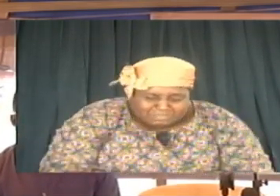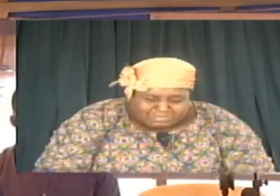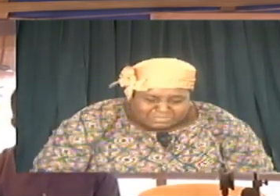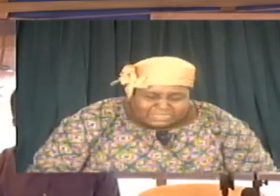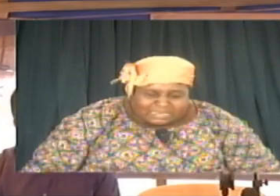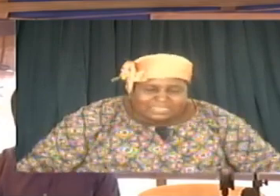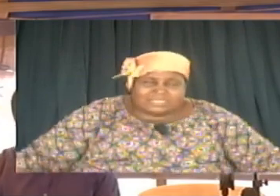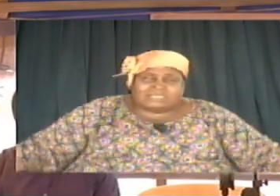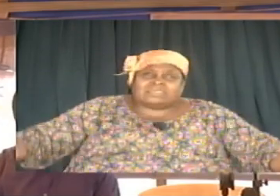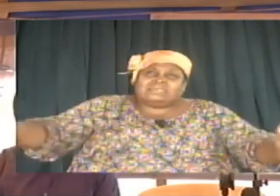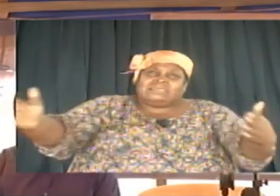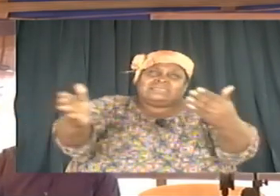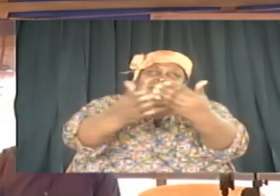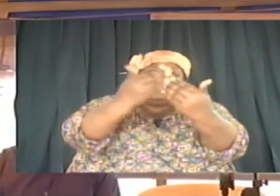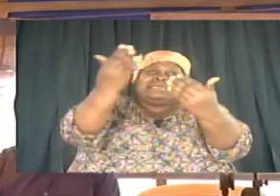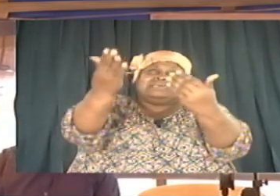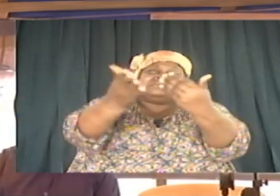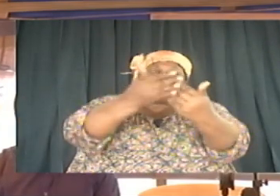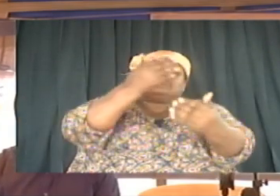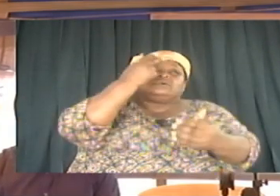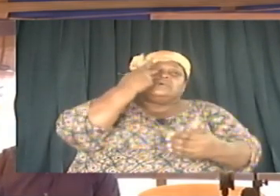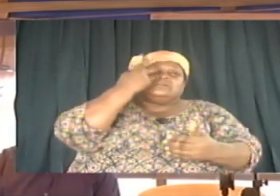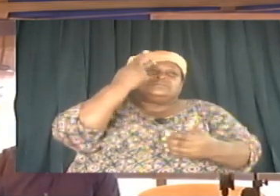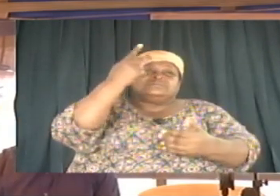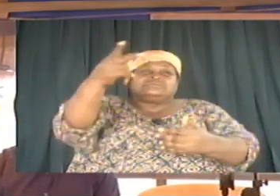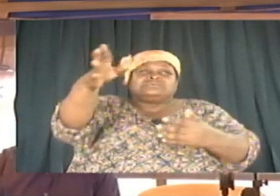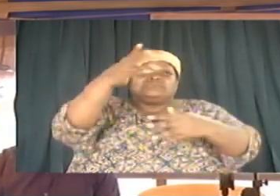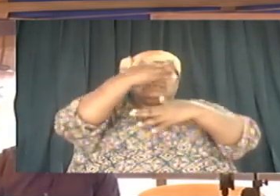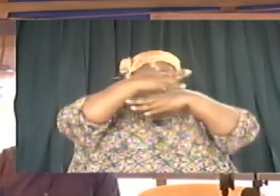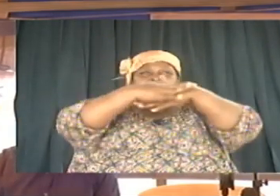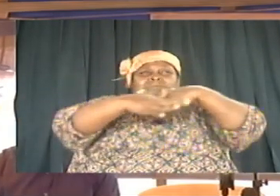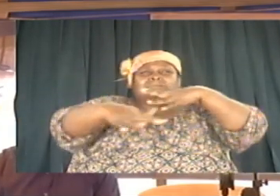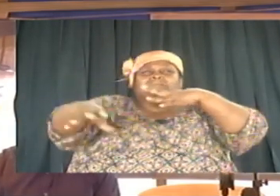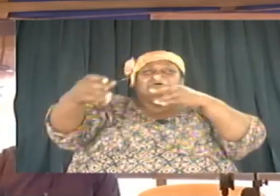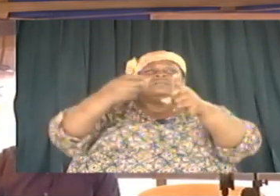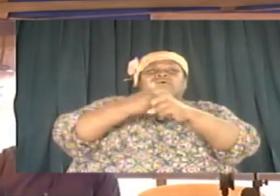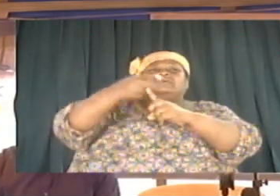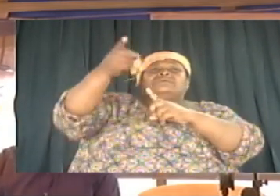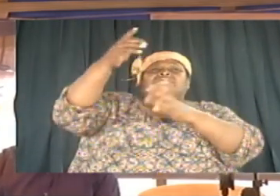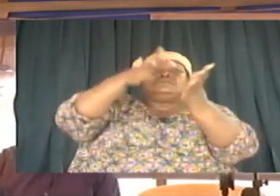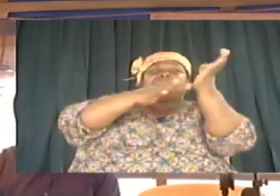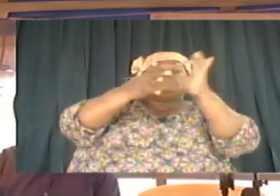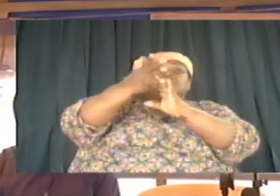And it was easy to see the blood oozing from his side. Look at him.